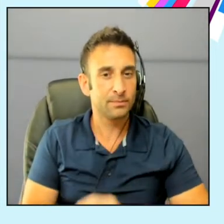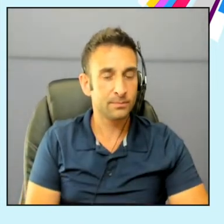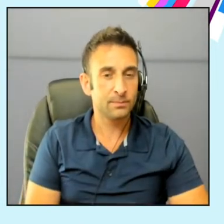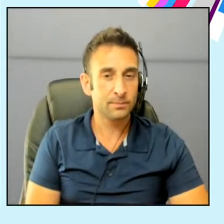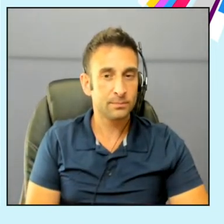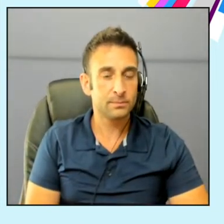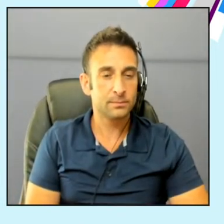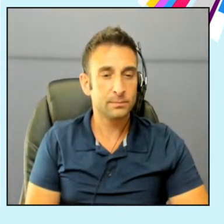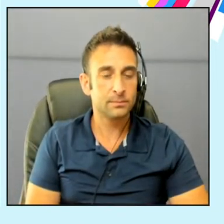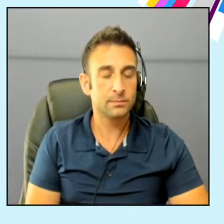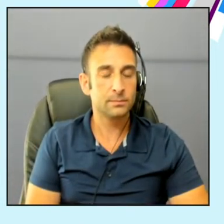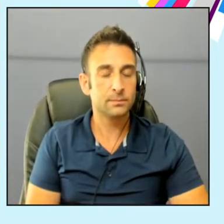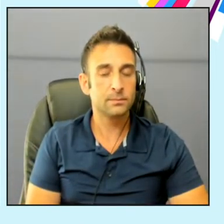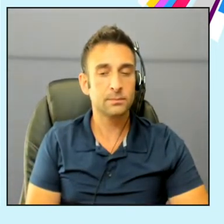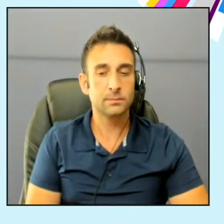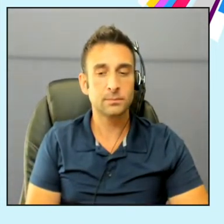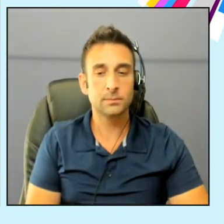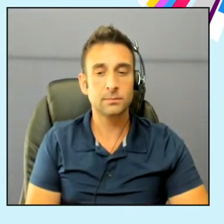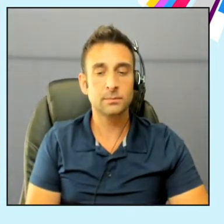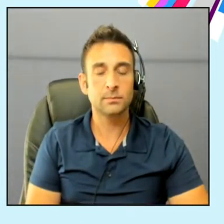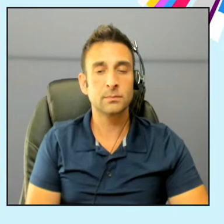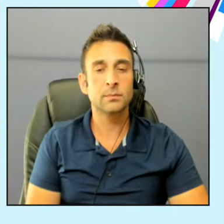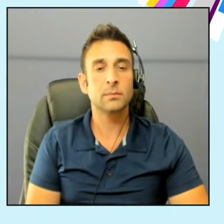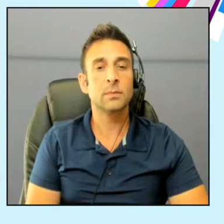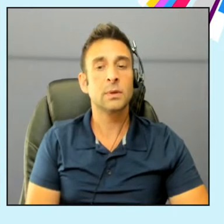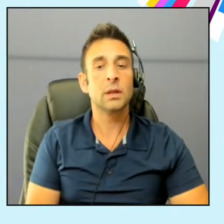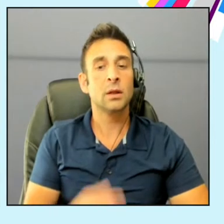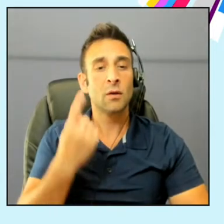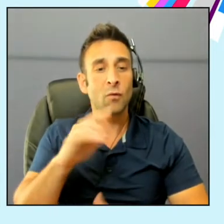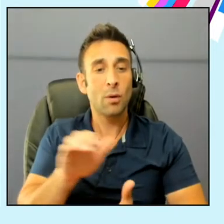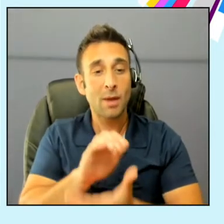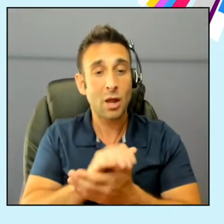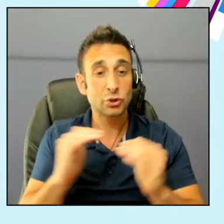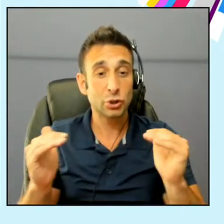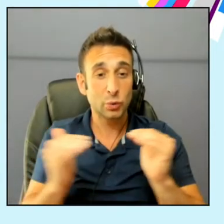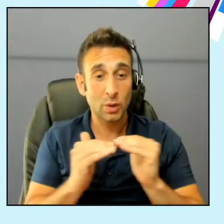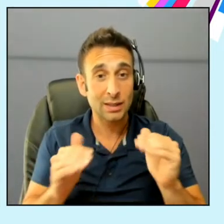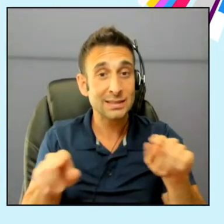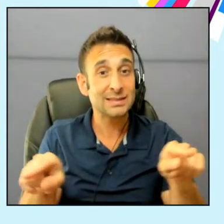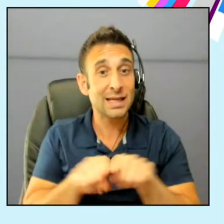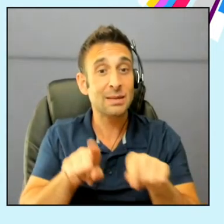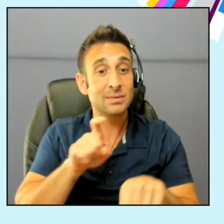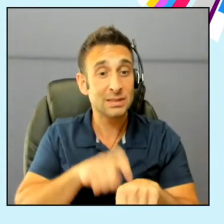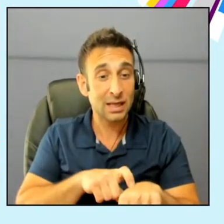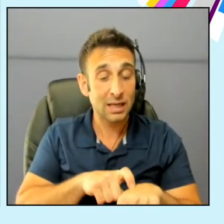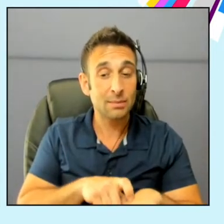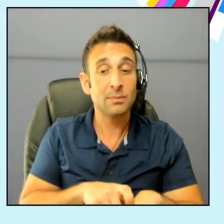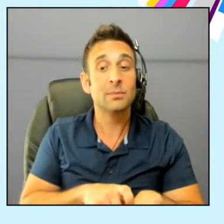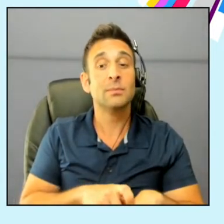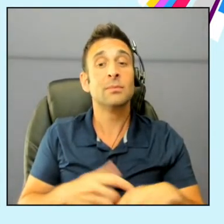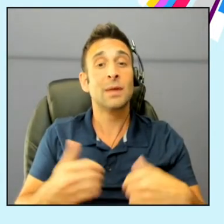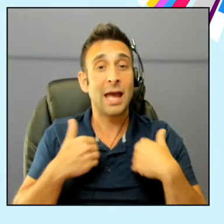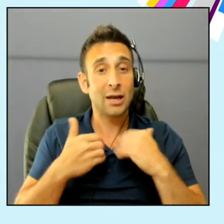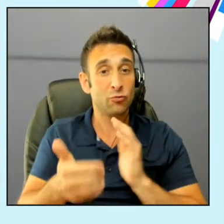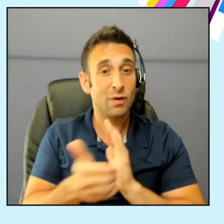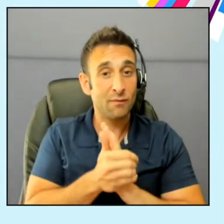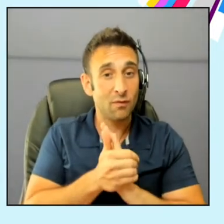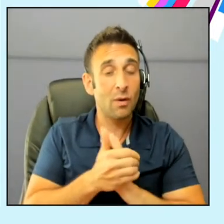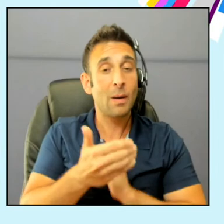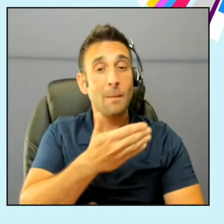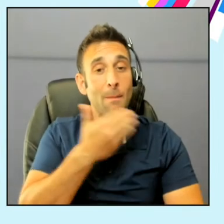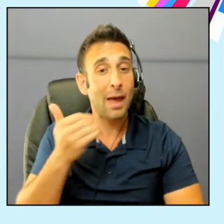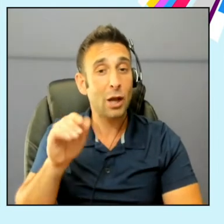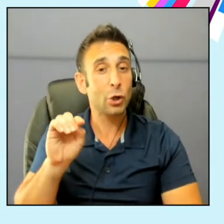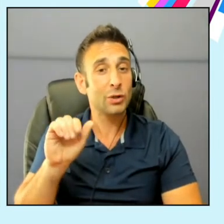at the time for marriage equality. The same time the referendum was taking place, there was also a referendum for better tax justice,